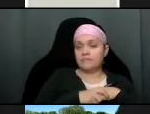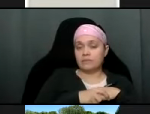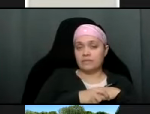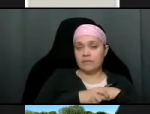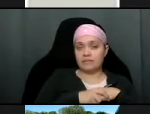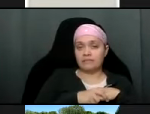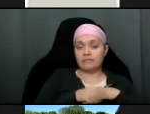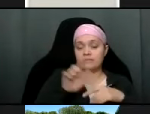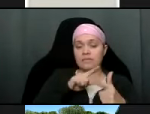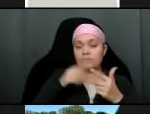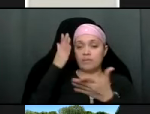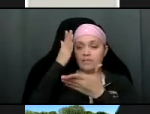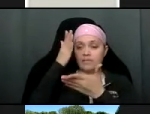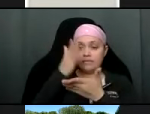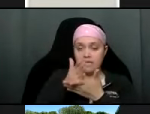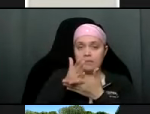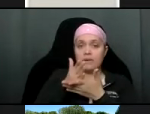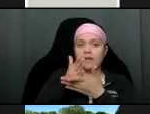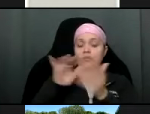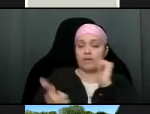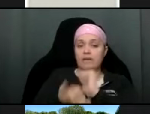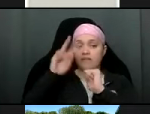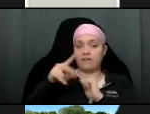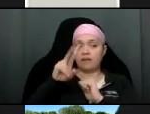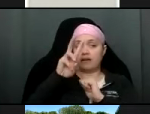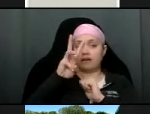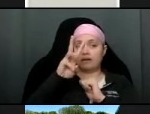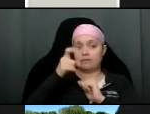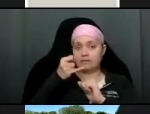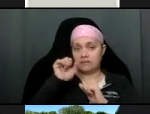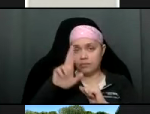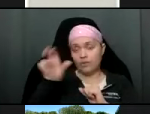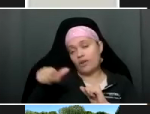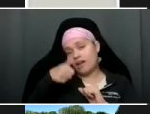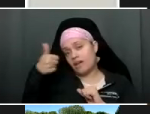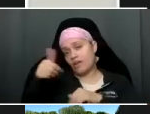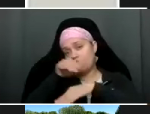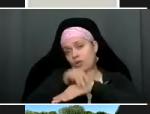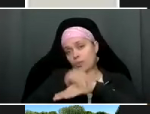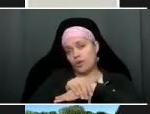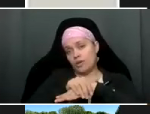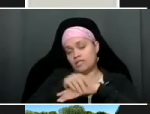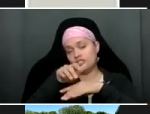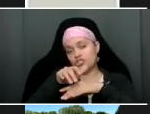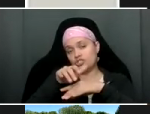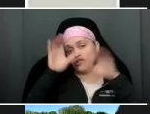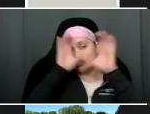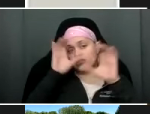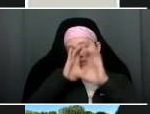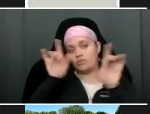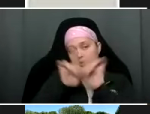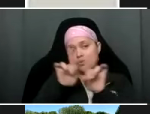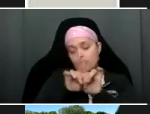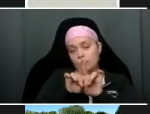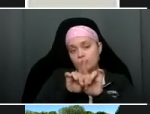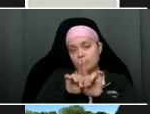All right, well, we're going to need to follow up on Dampier and another British explorer to